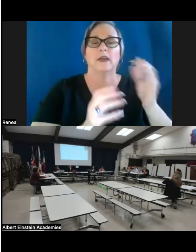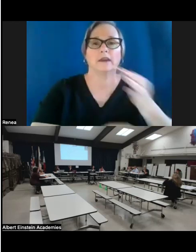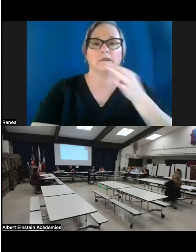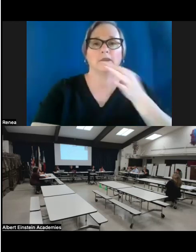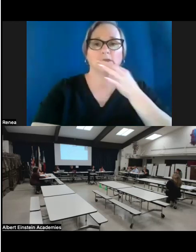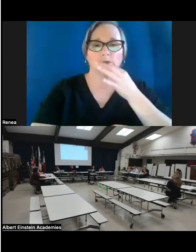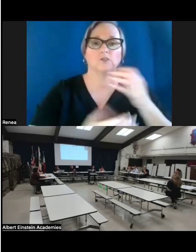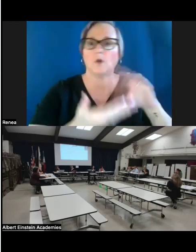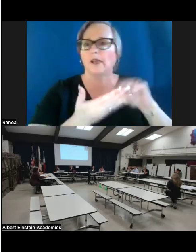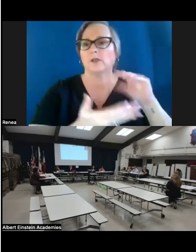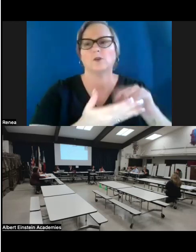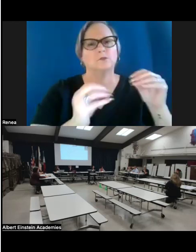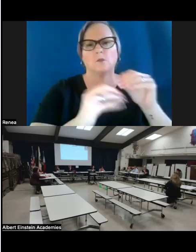existed.